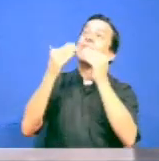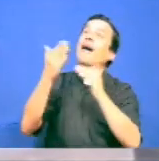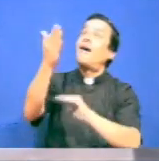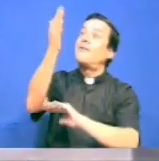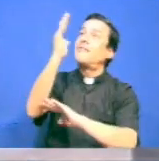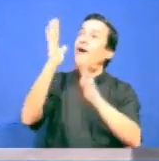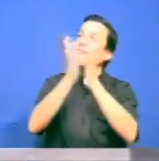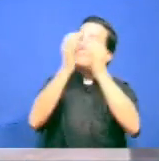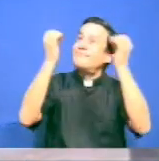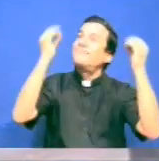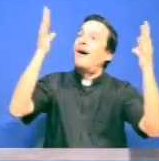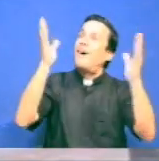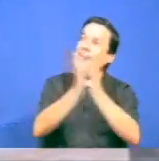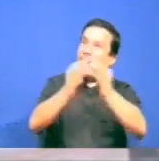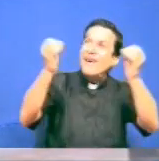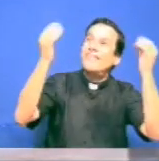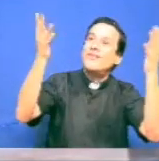Alleluia, alleluia.